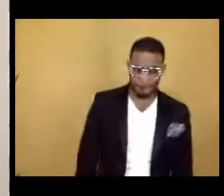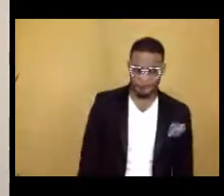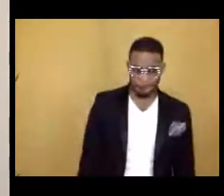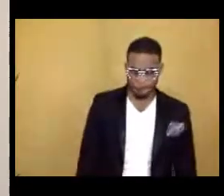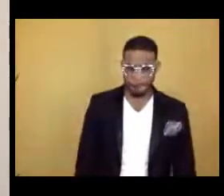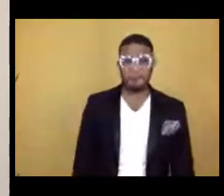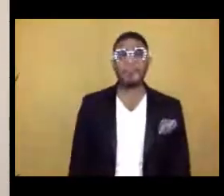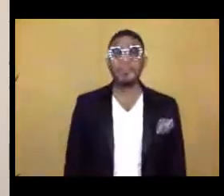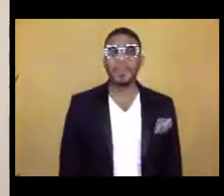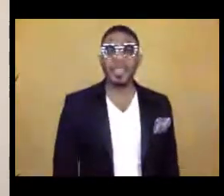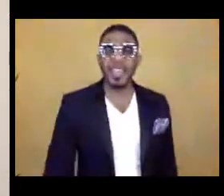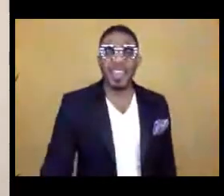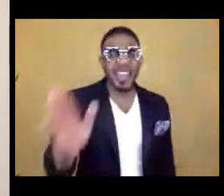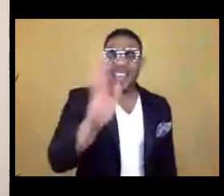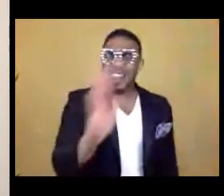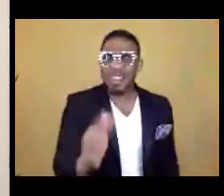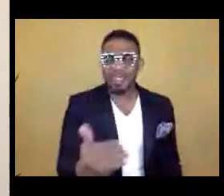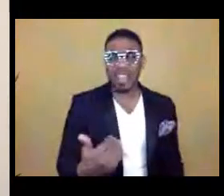I never had.